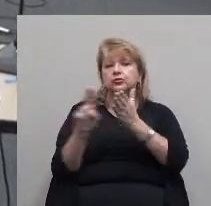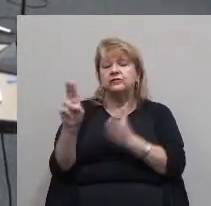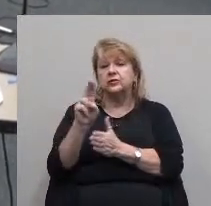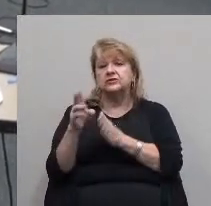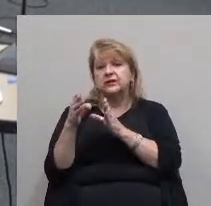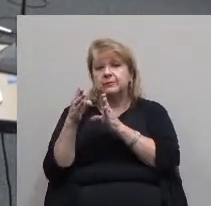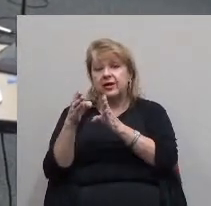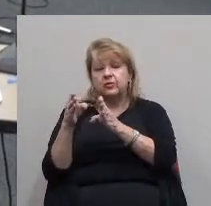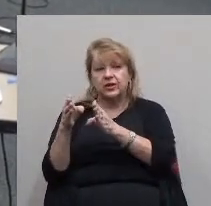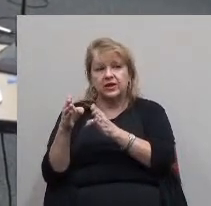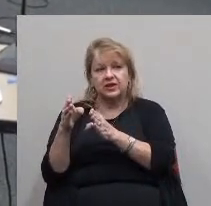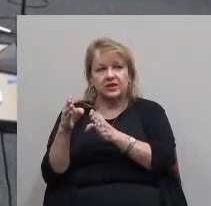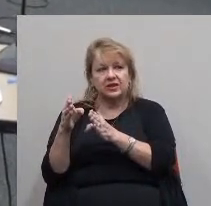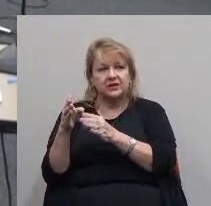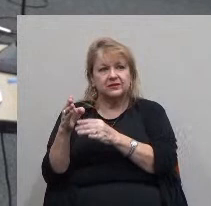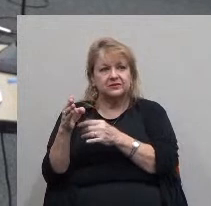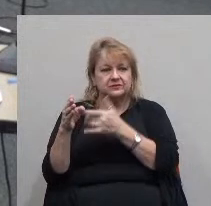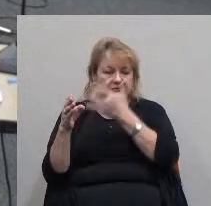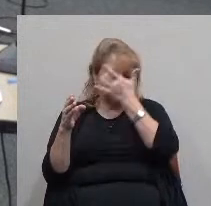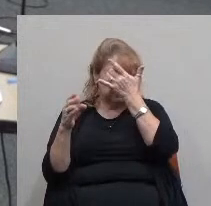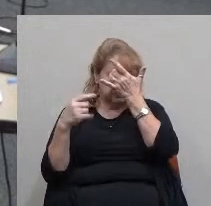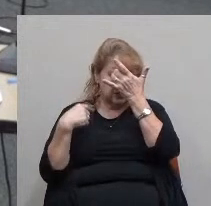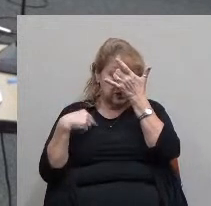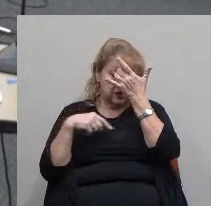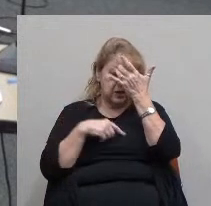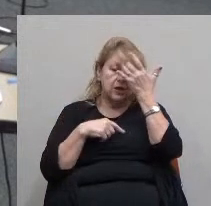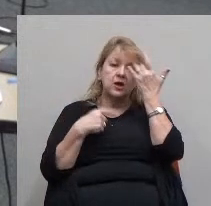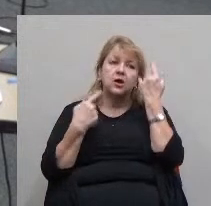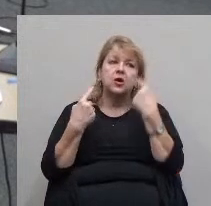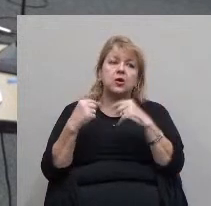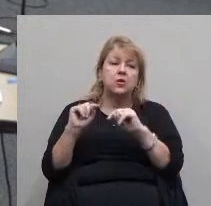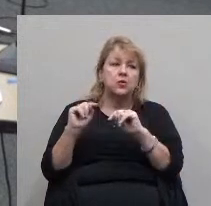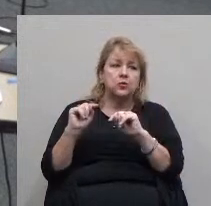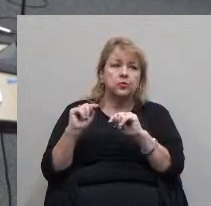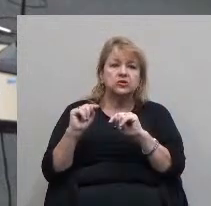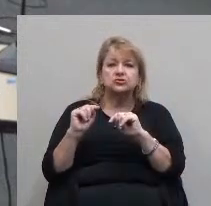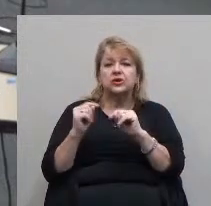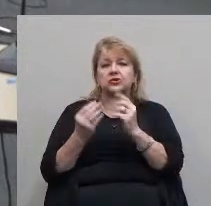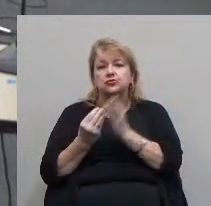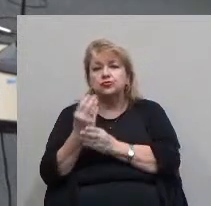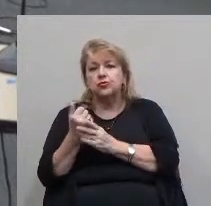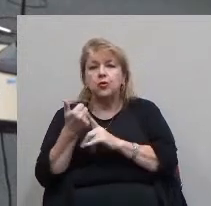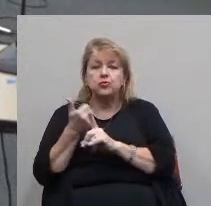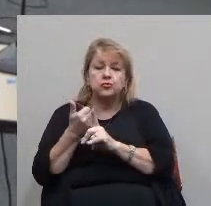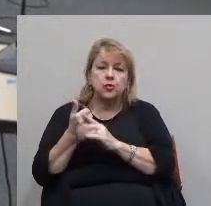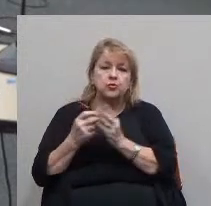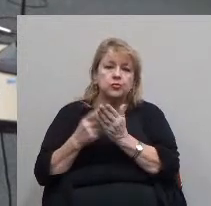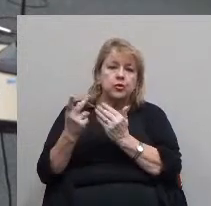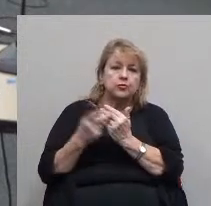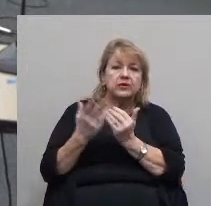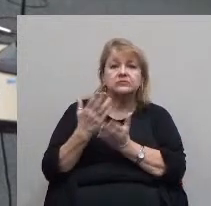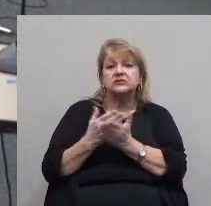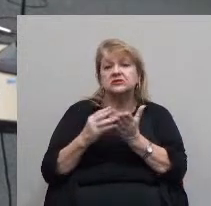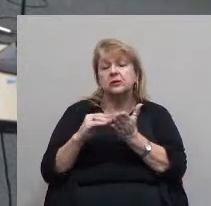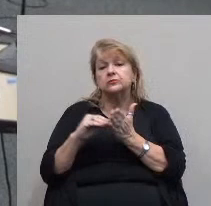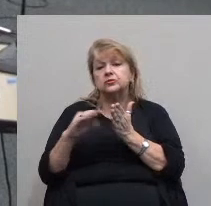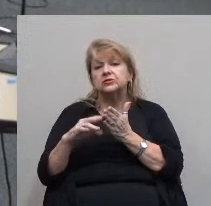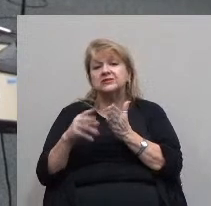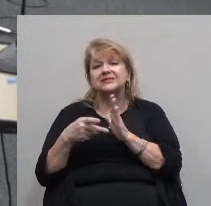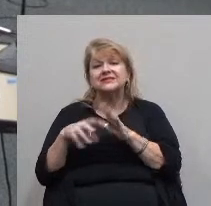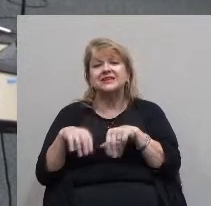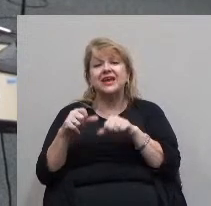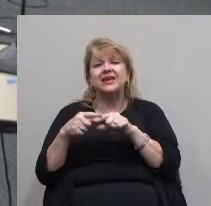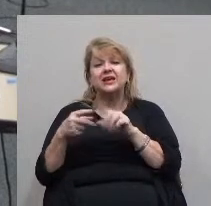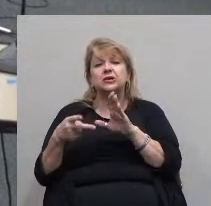pathway, you know, even in my school, we're trying to encourage the Grow Your Own program. We've got kids taking dual enrollment and